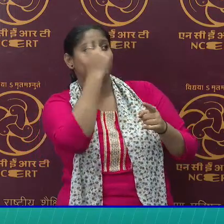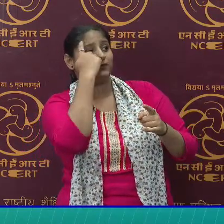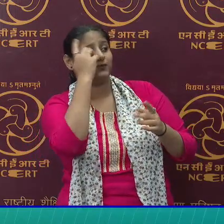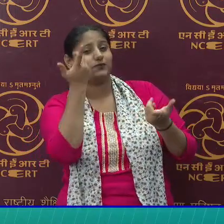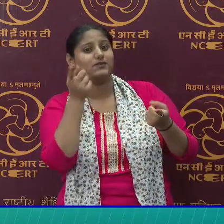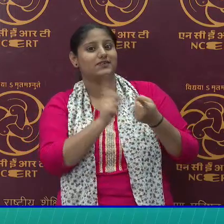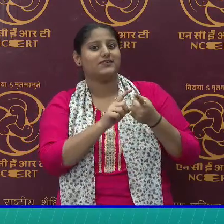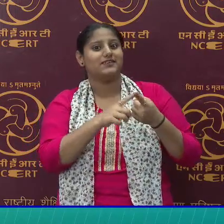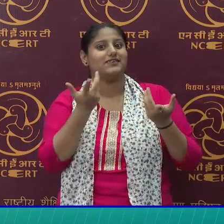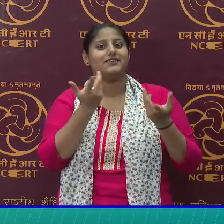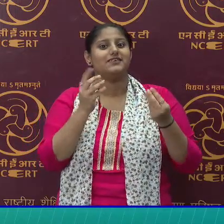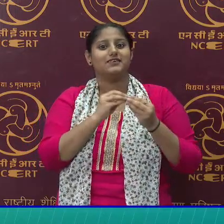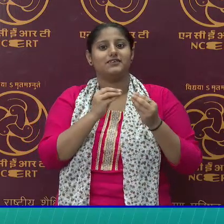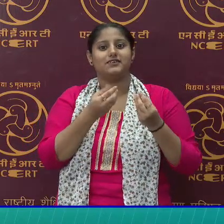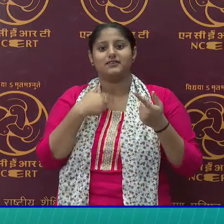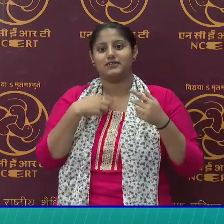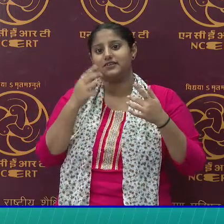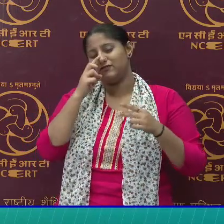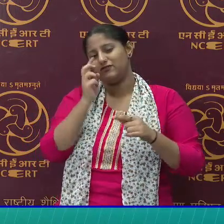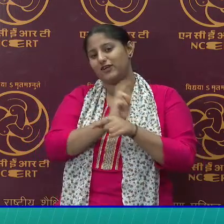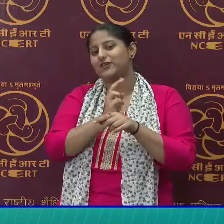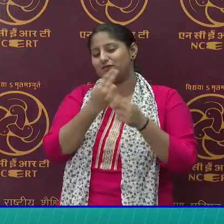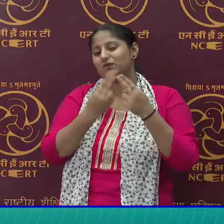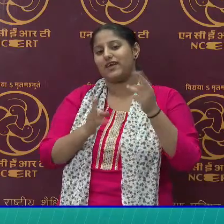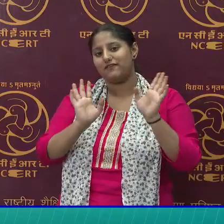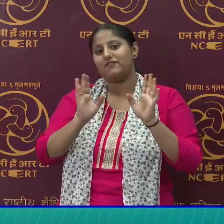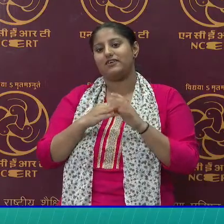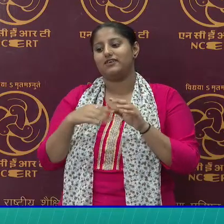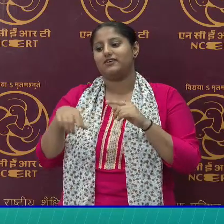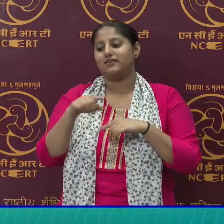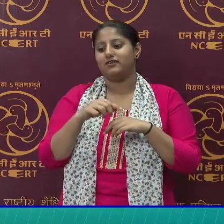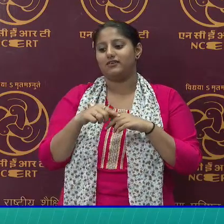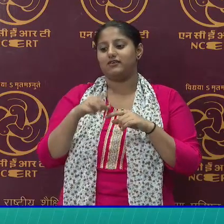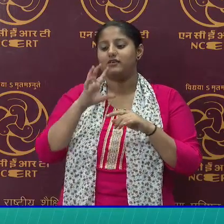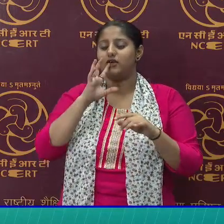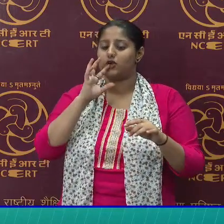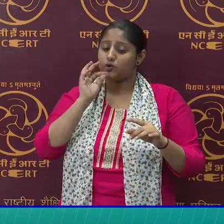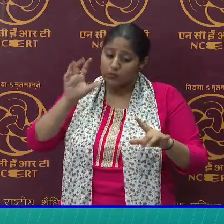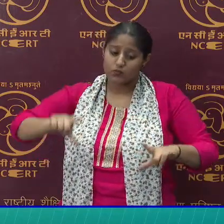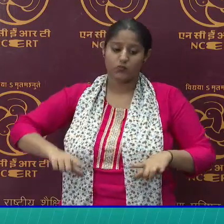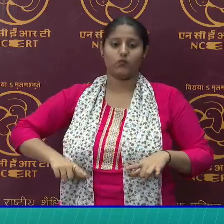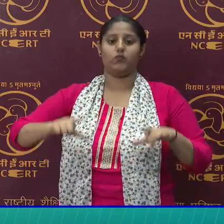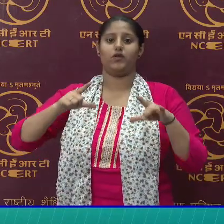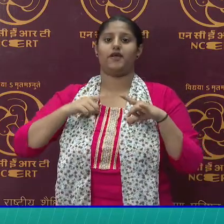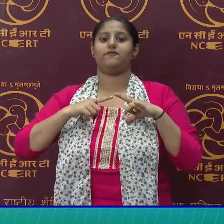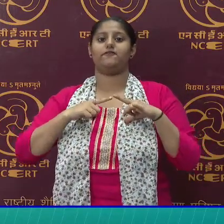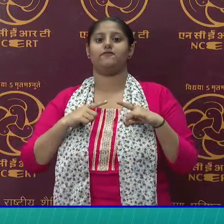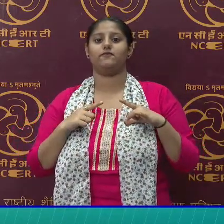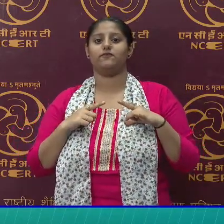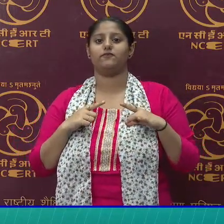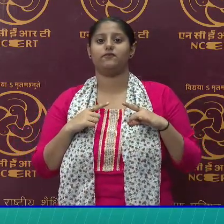it's a very funny story. Right. And then they realize that